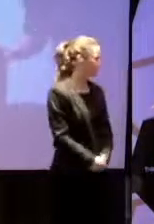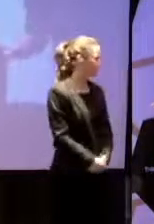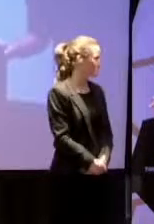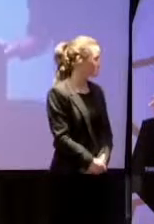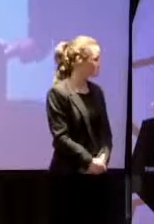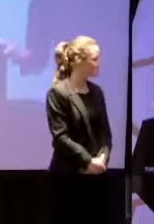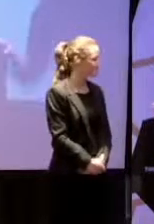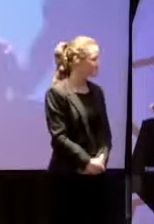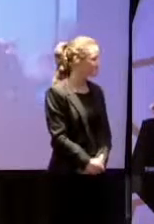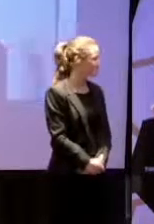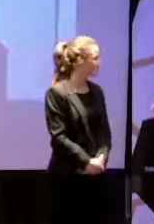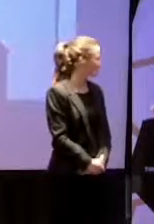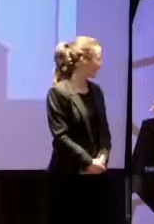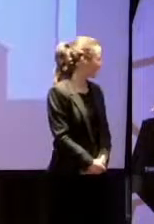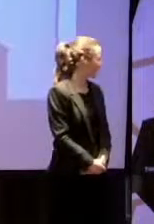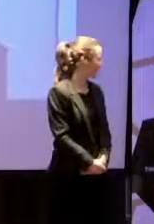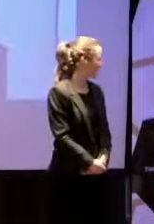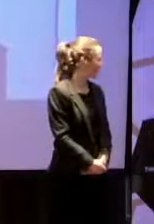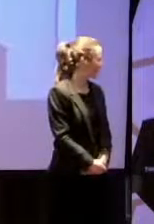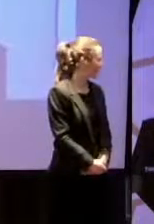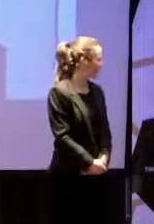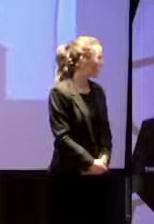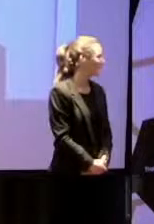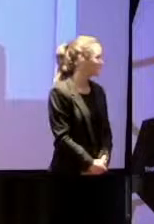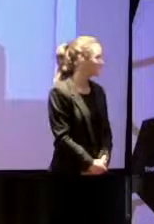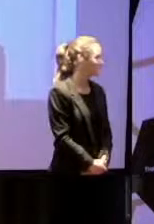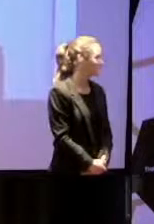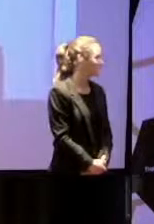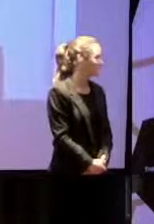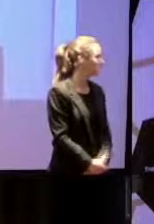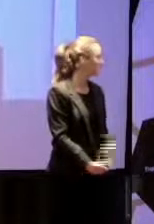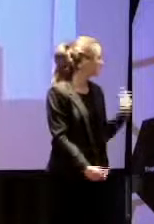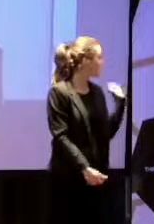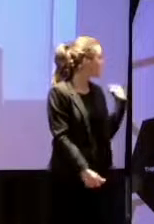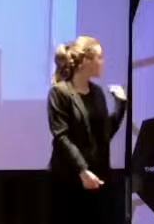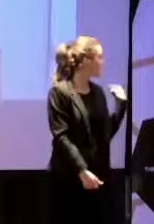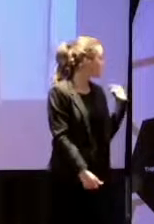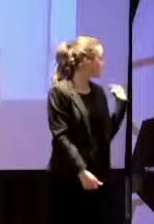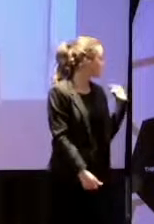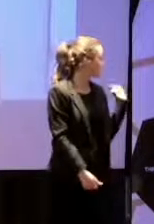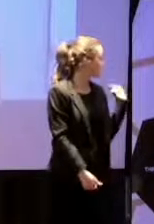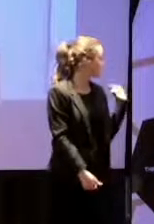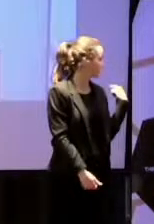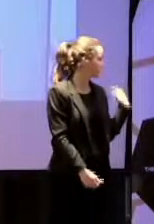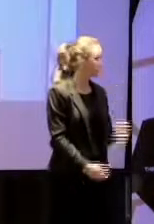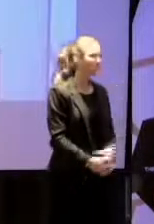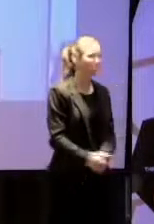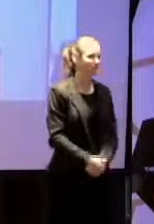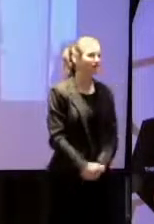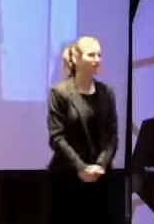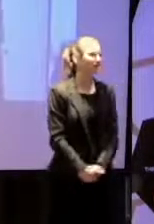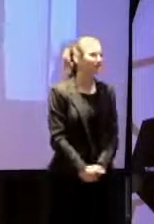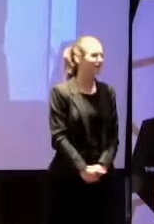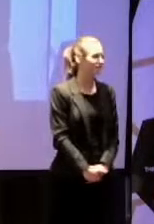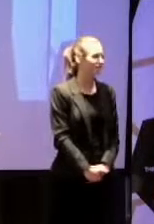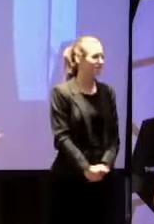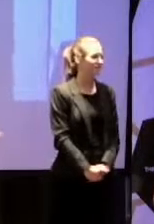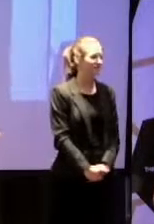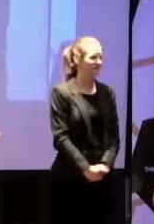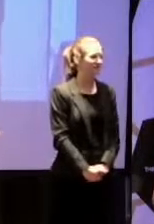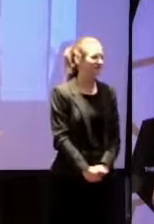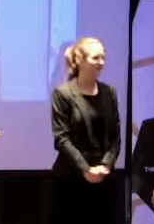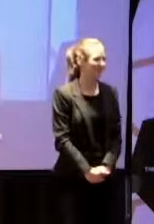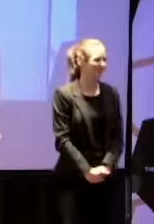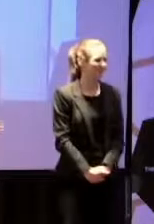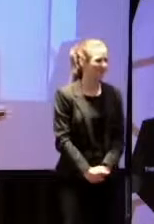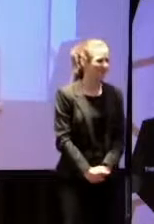They say he was insulting people. Yeah, it was that. He was Oh, this insulting. is recent one. Yeah, and he was making up stuff. They